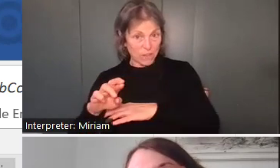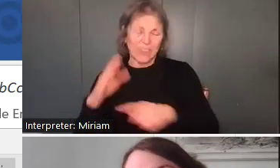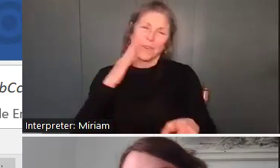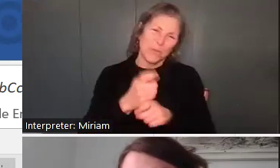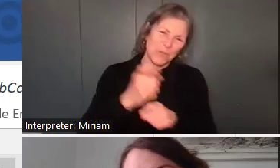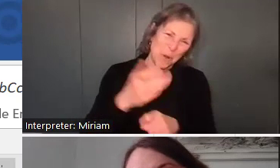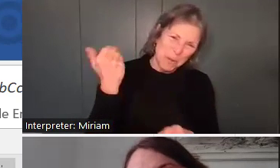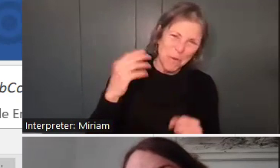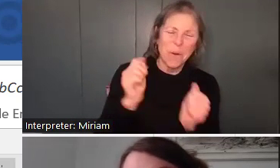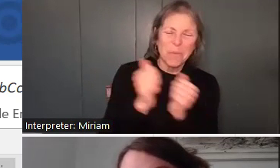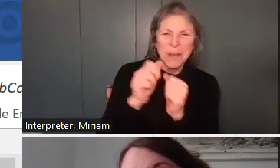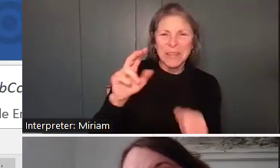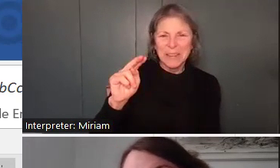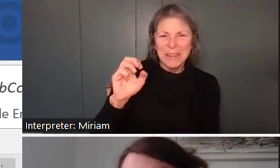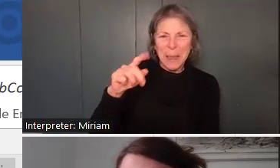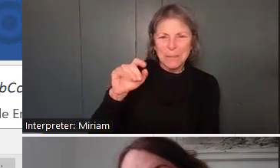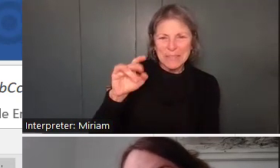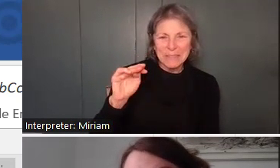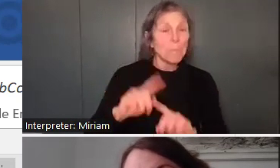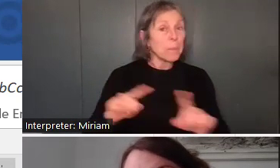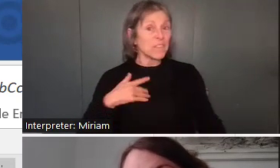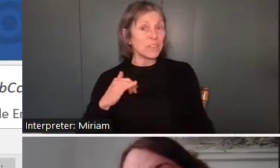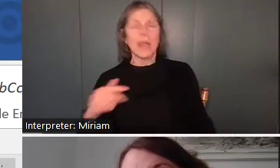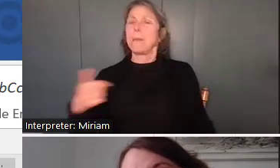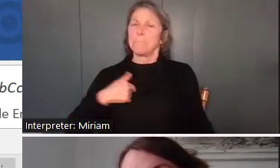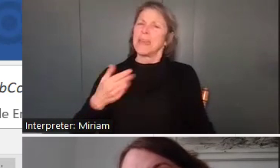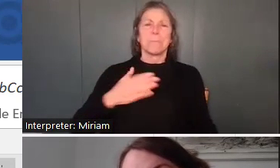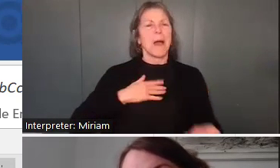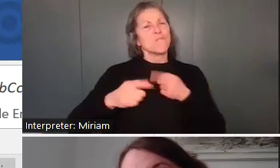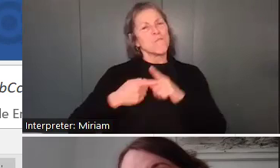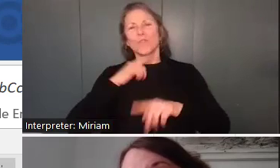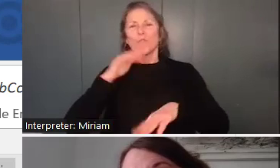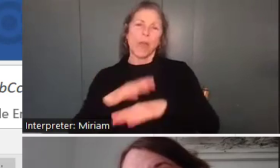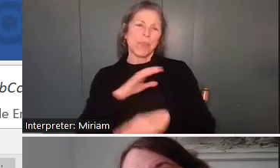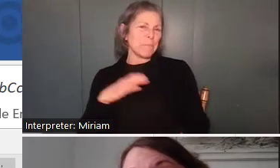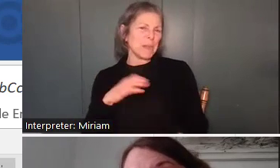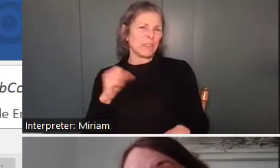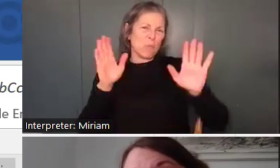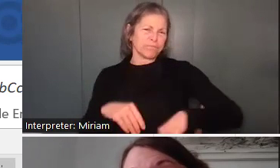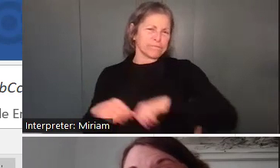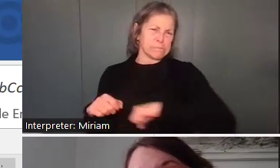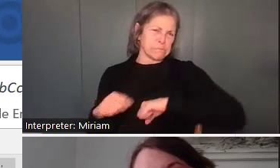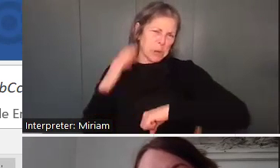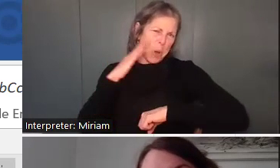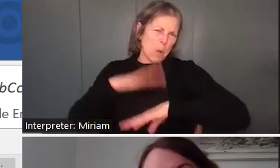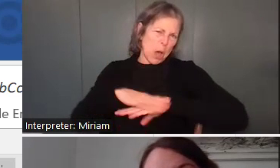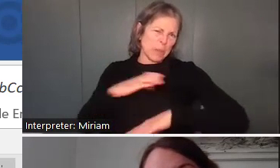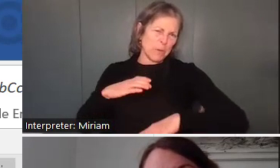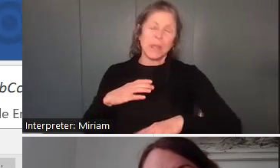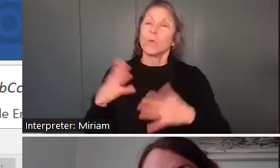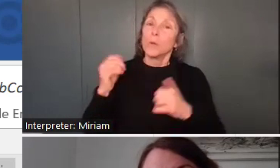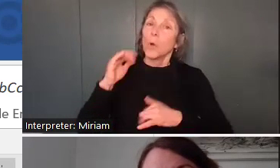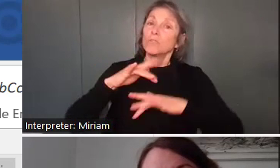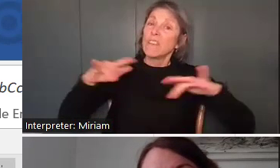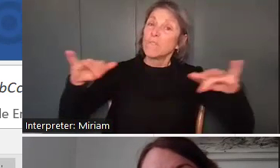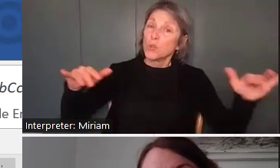said nepotism, but it does start to feel a little bit like me and my friends are on this committee. And so, you know, I think if we're looking for diversity of opinions,